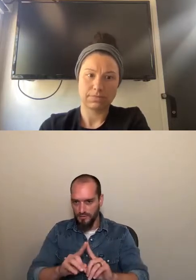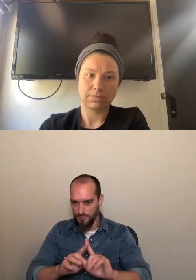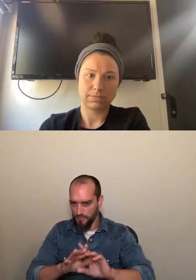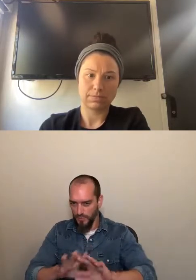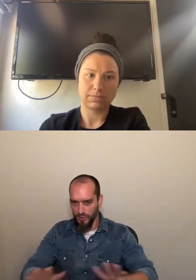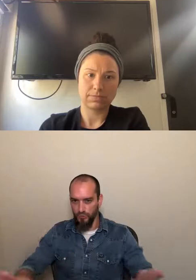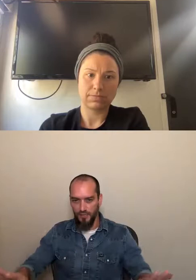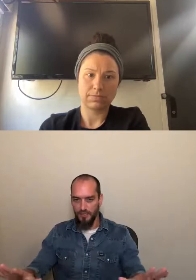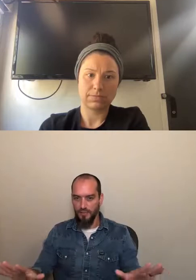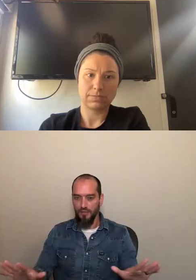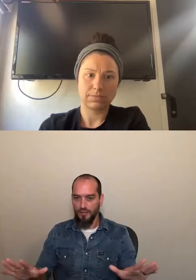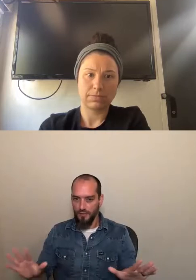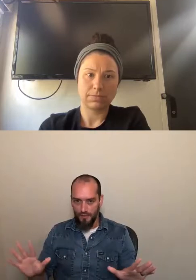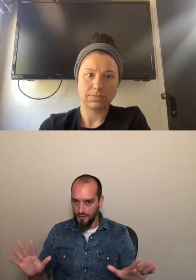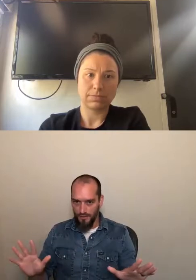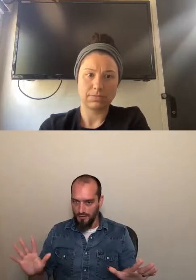the symptoms vary greatly.